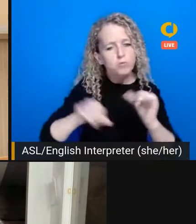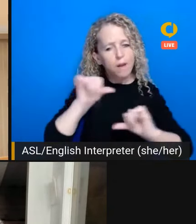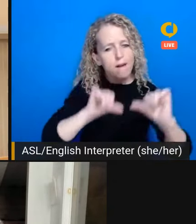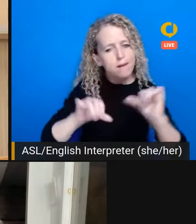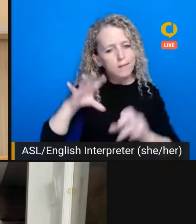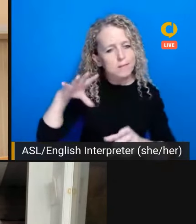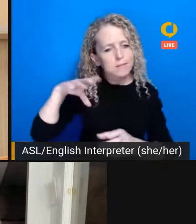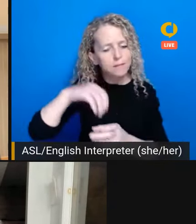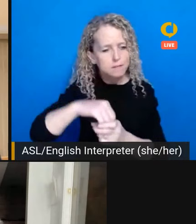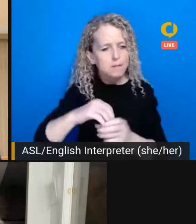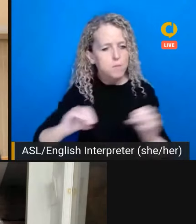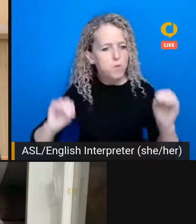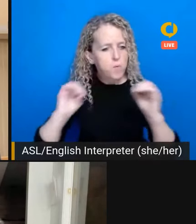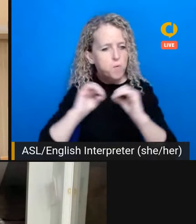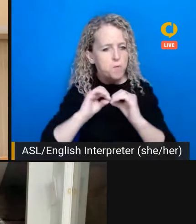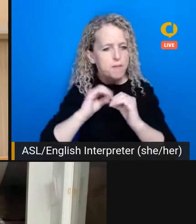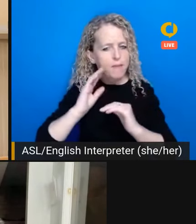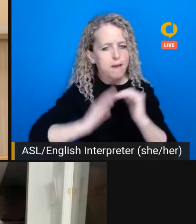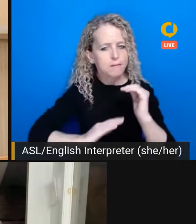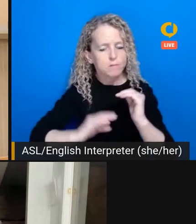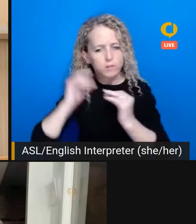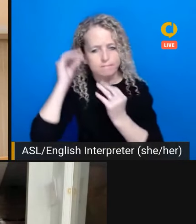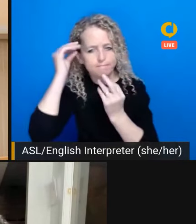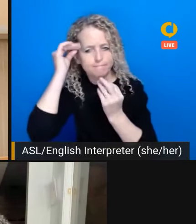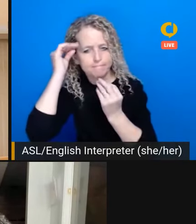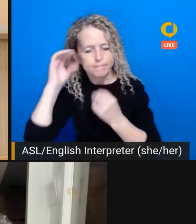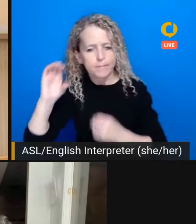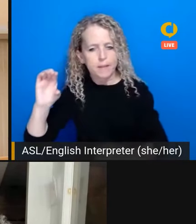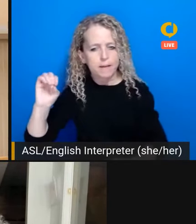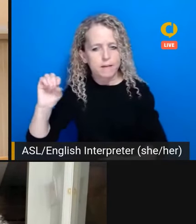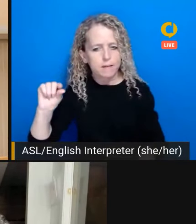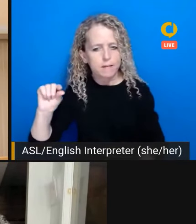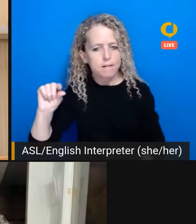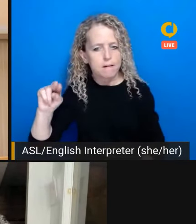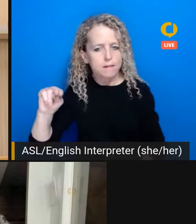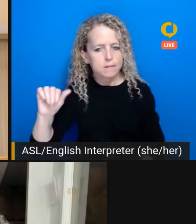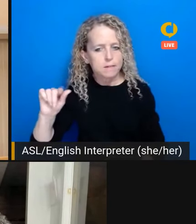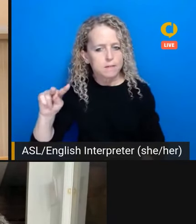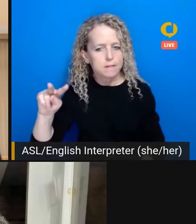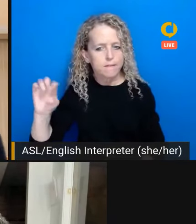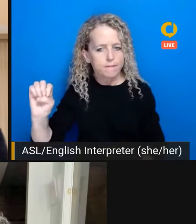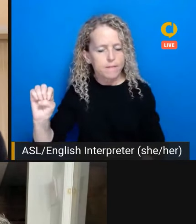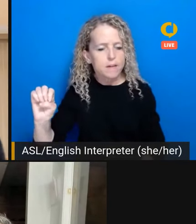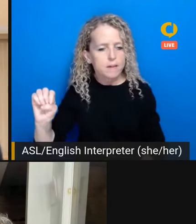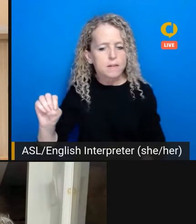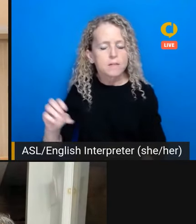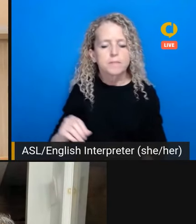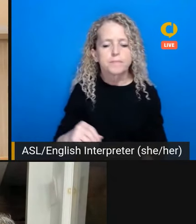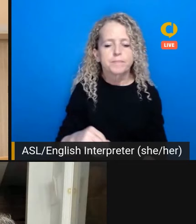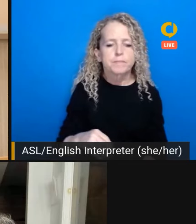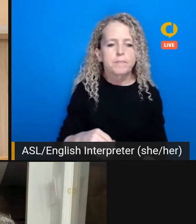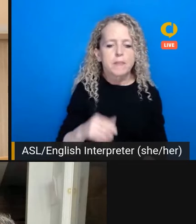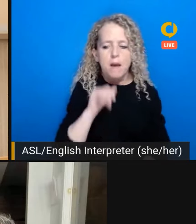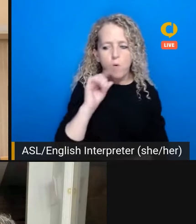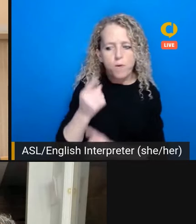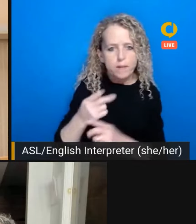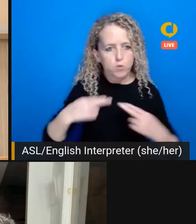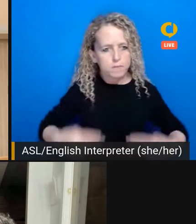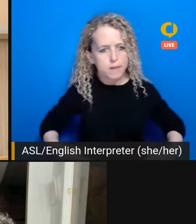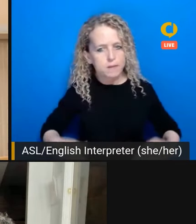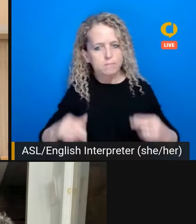oriented approach to understanding humans and their interaction with technology. I don't know what that says